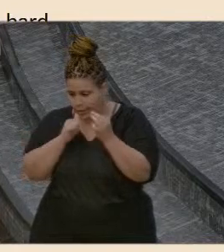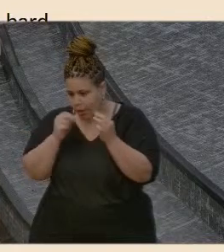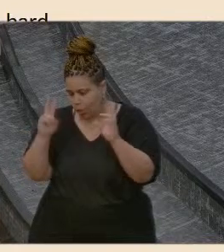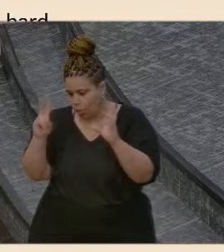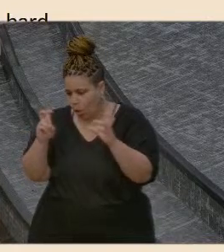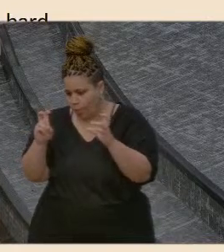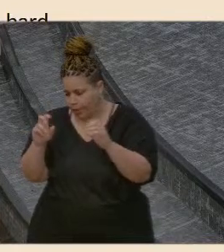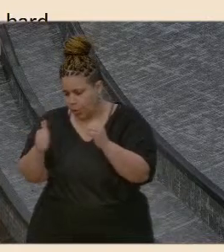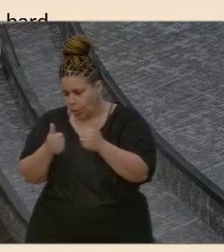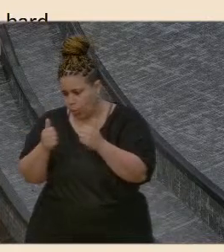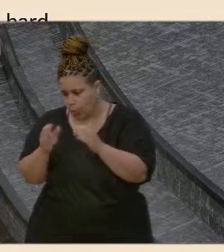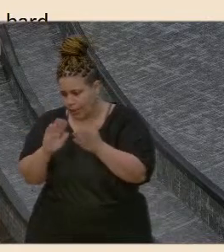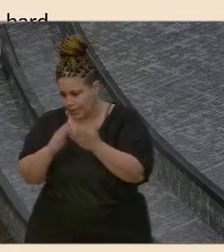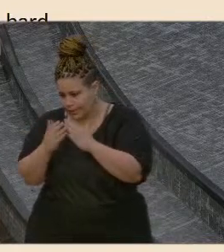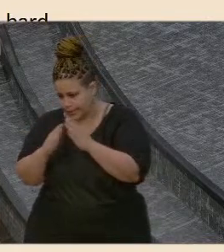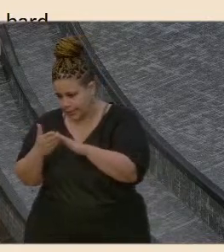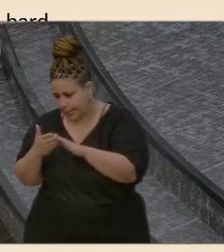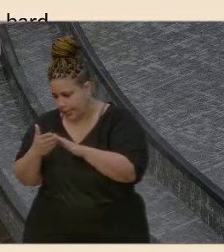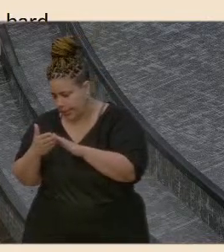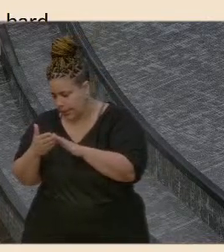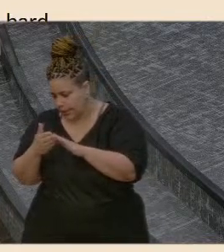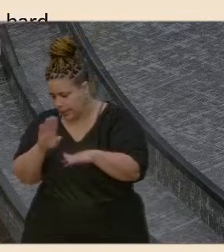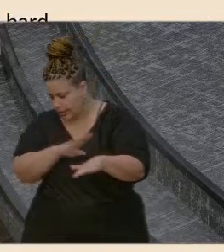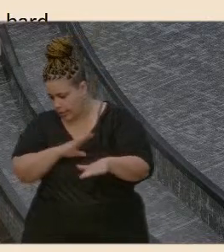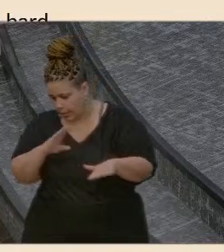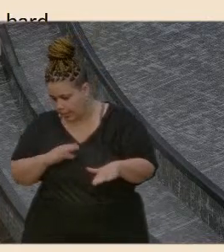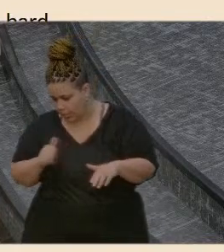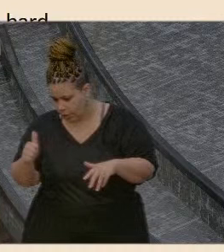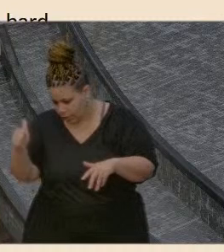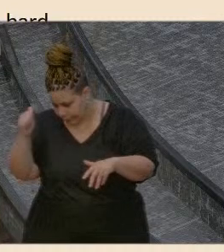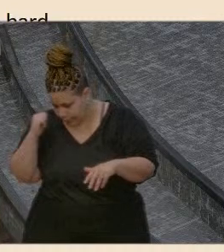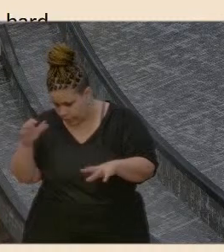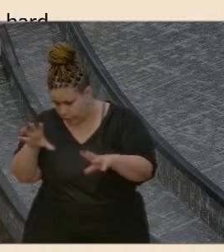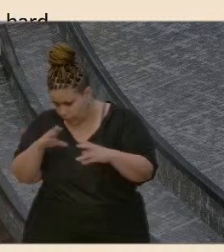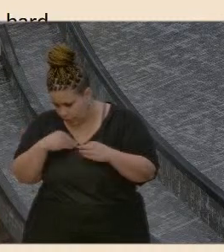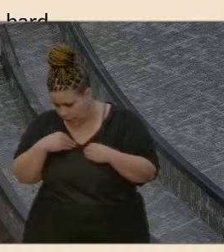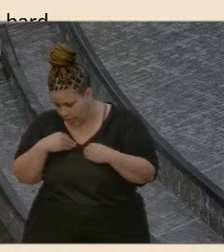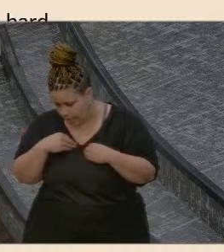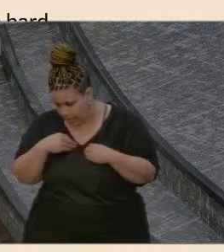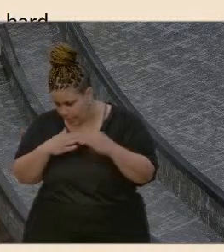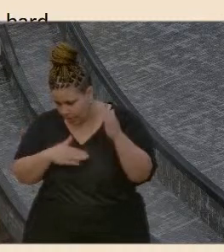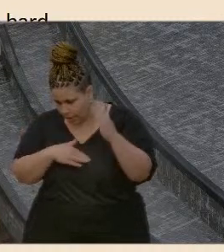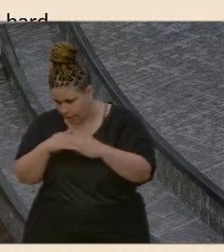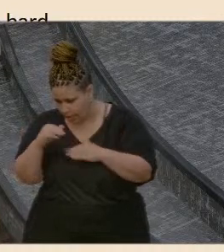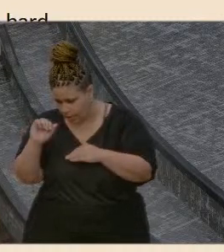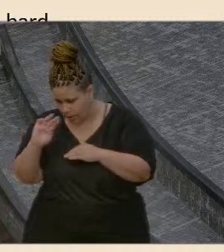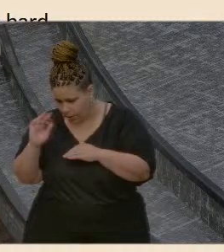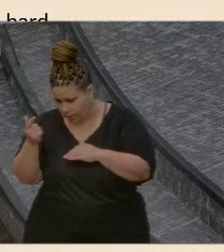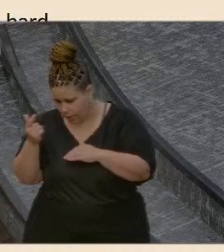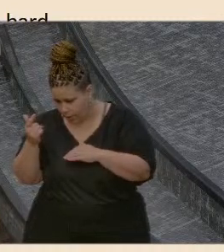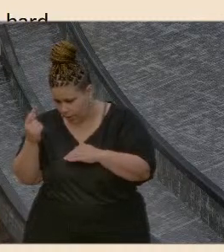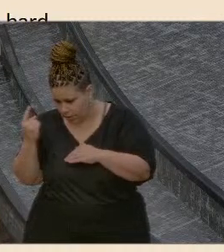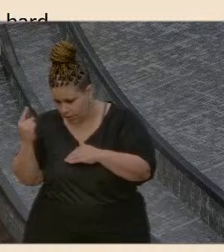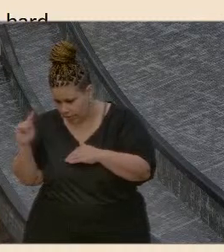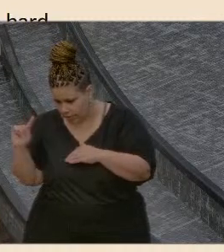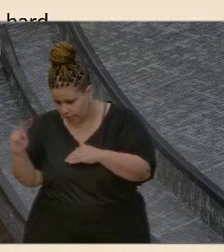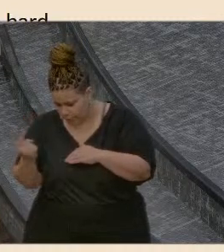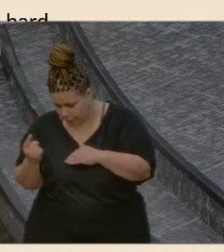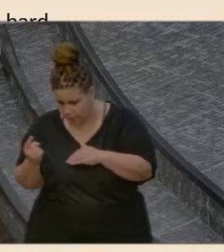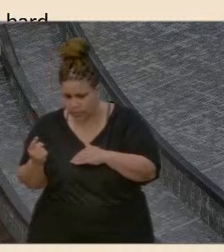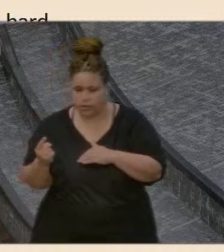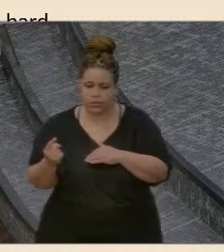it was, but the board that refused to adopt it by August 1 was censored by the State